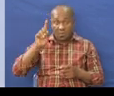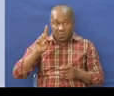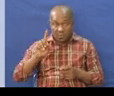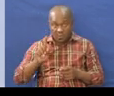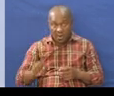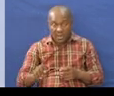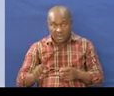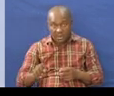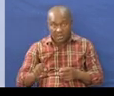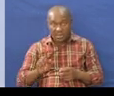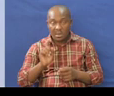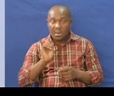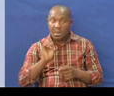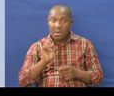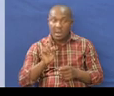are the